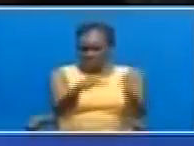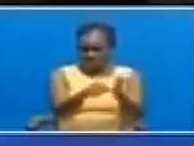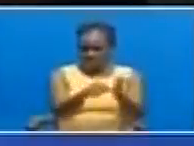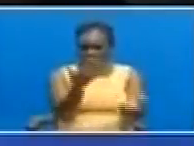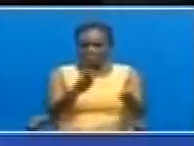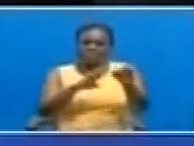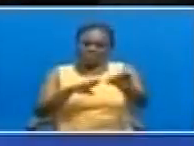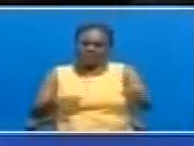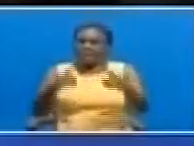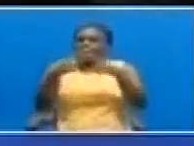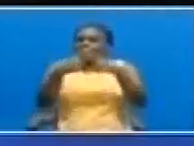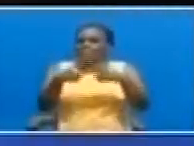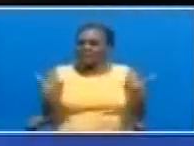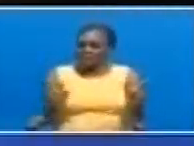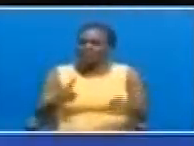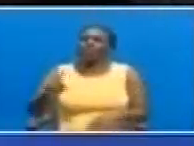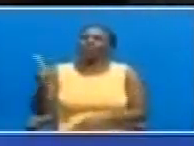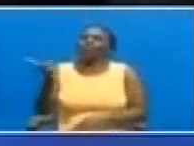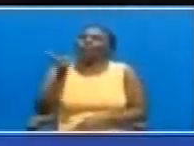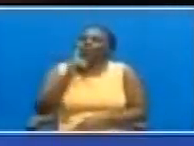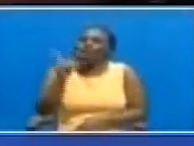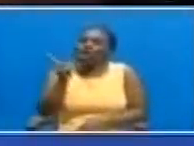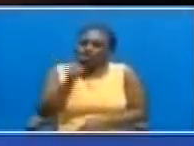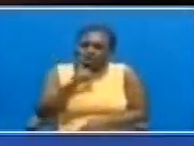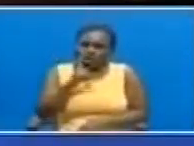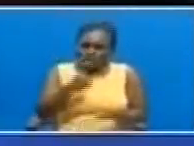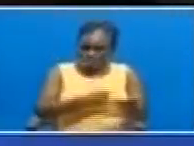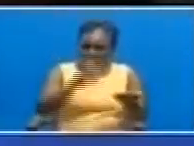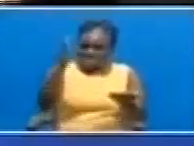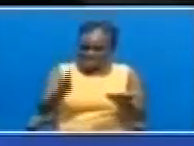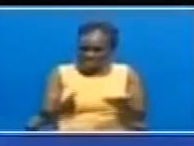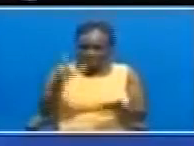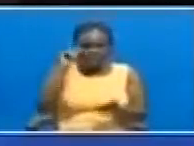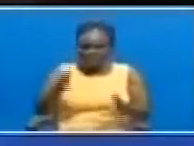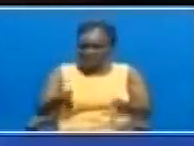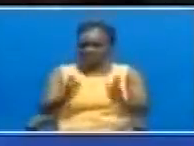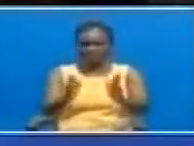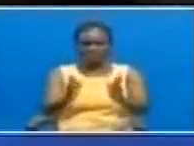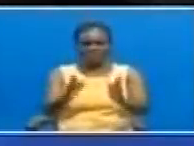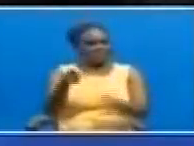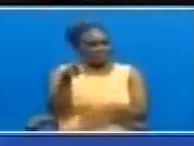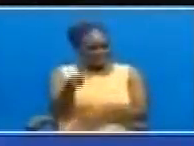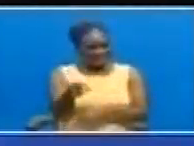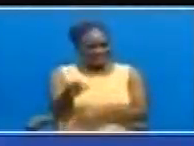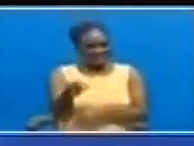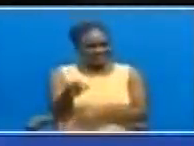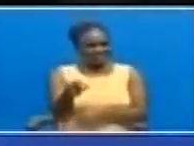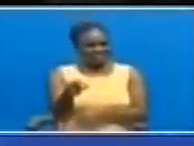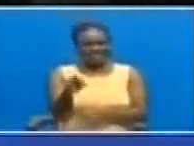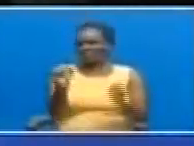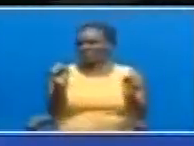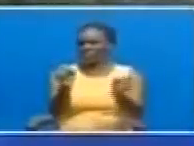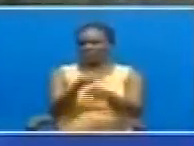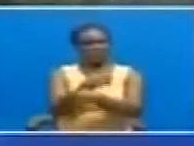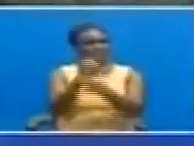traffic or something else, but tomorrow and this weekend, driving on this road will actually be such sort of like a luxury